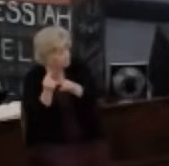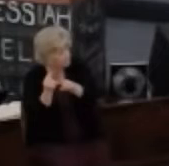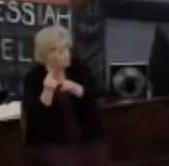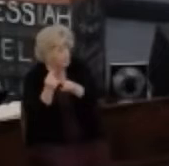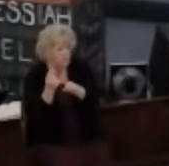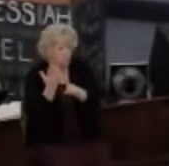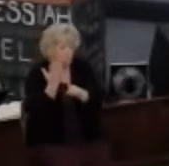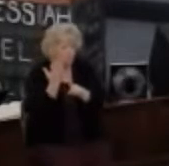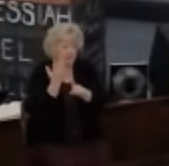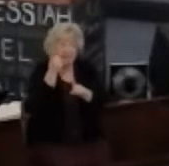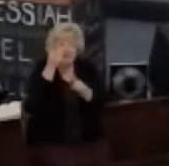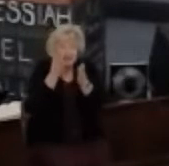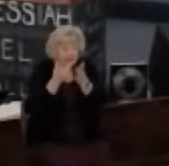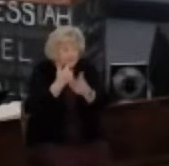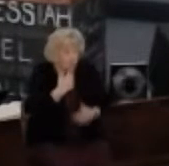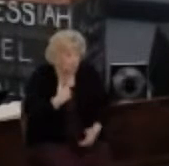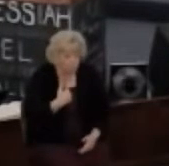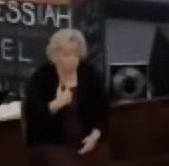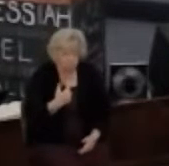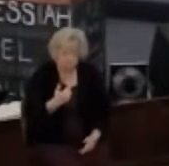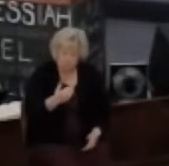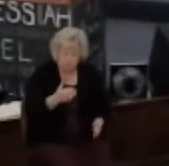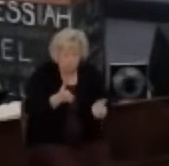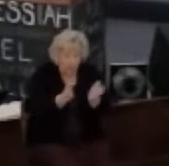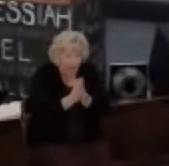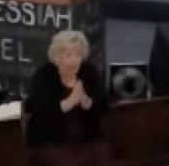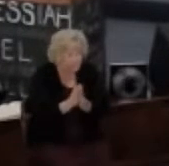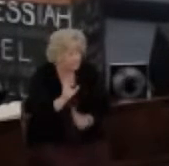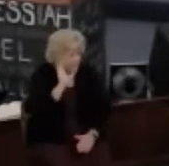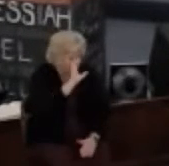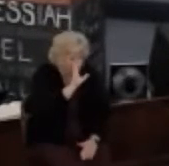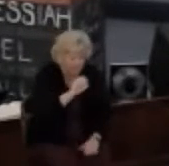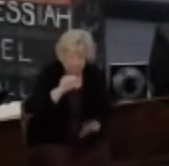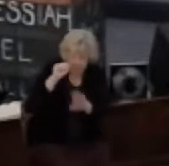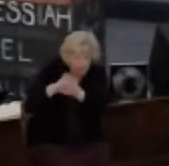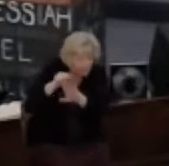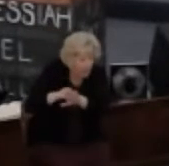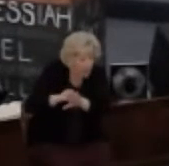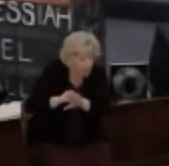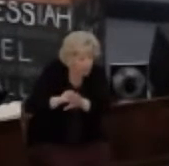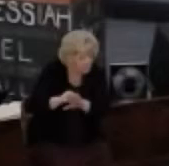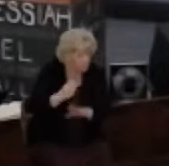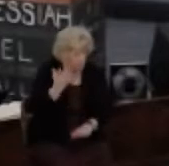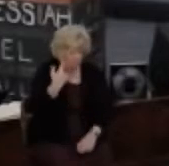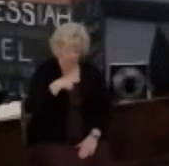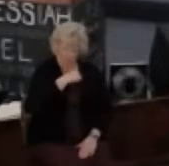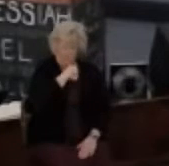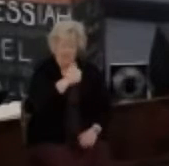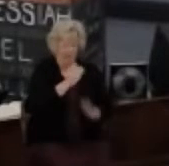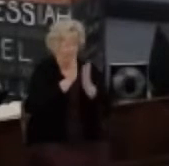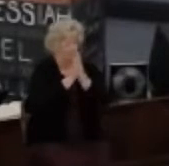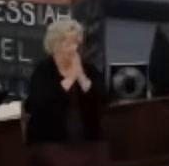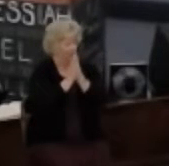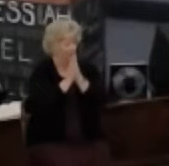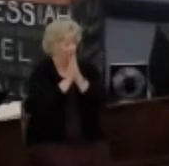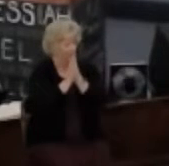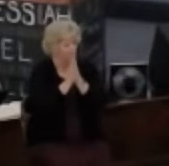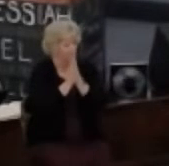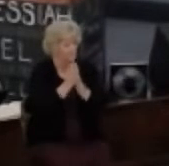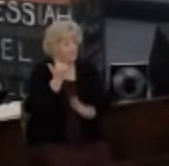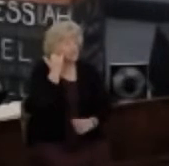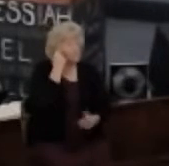ask, seek, and knock, then why is so little praying going on? If you and I believe there is a heaven and a